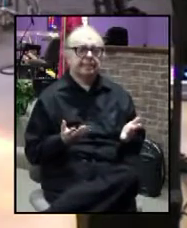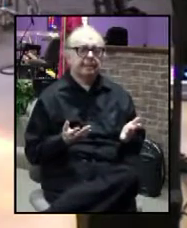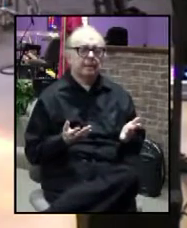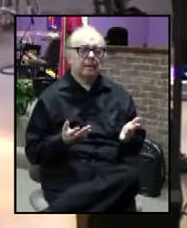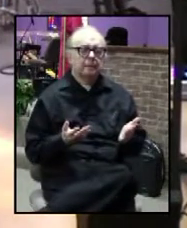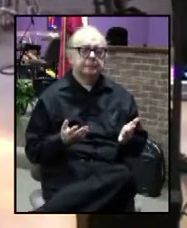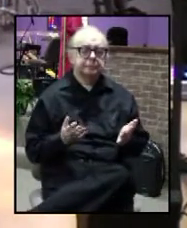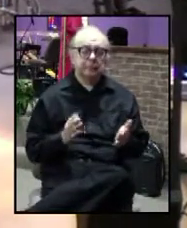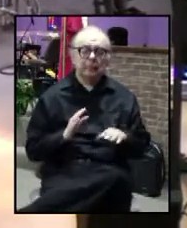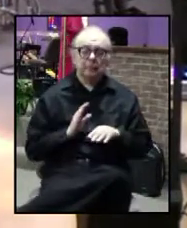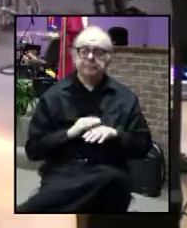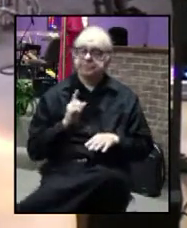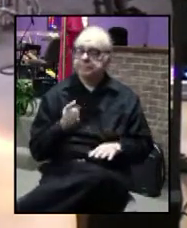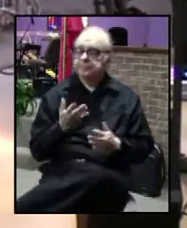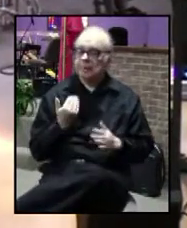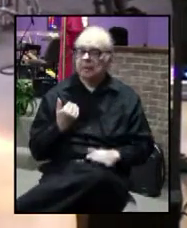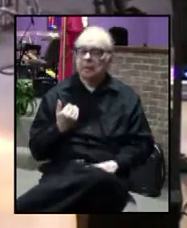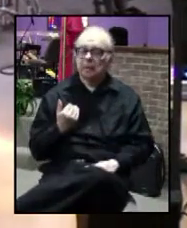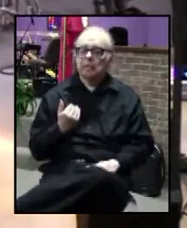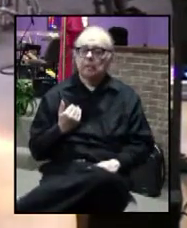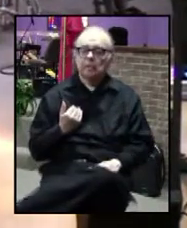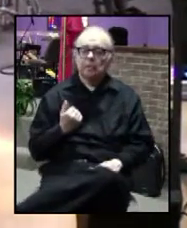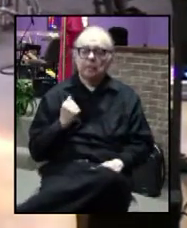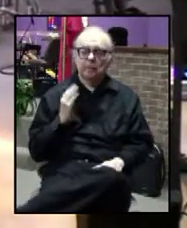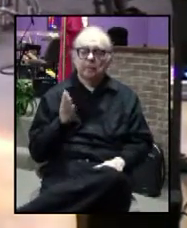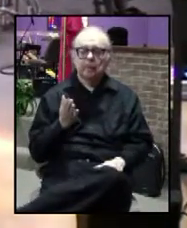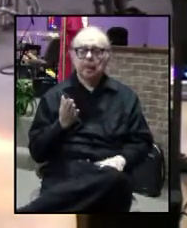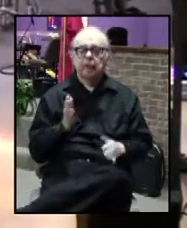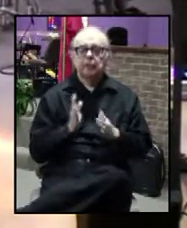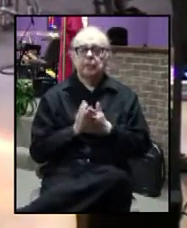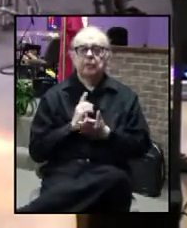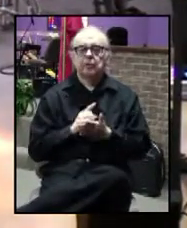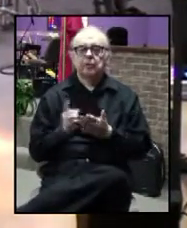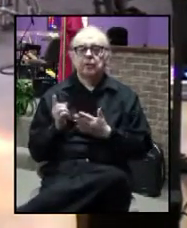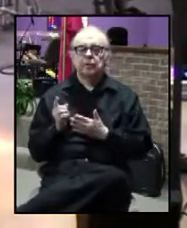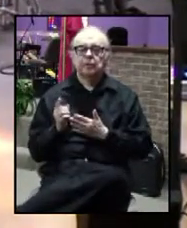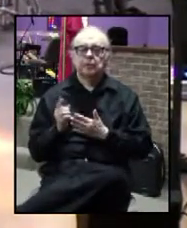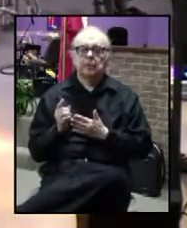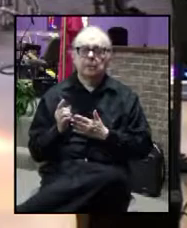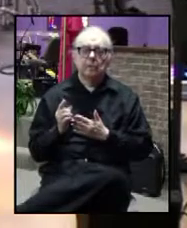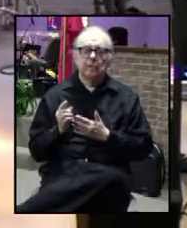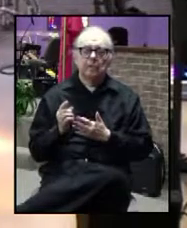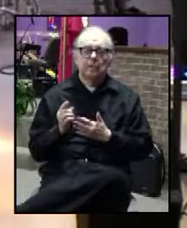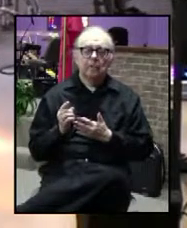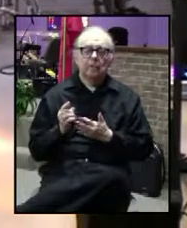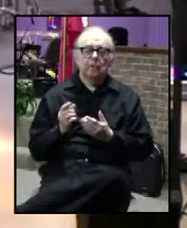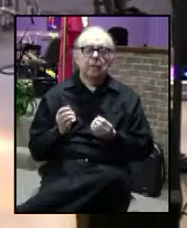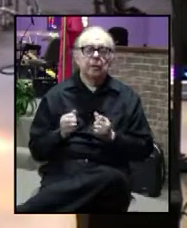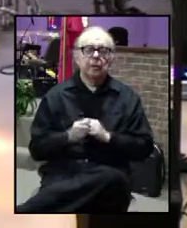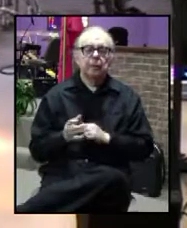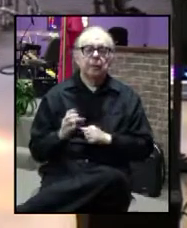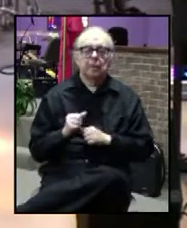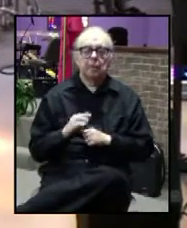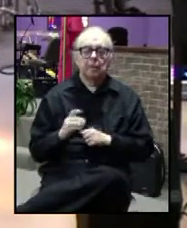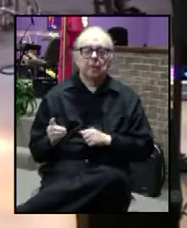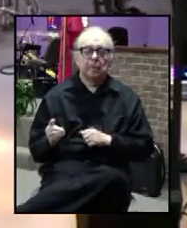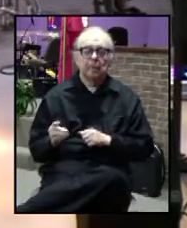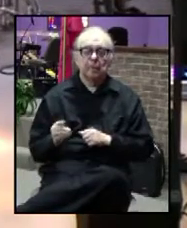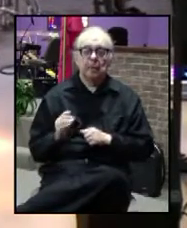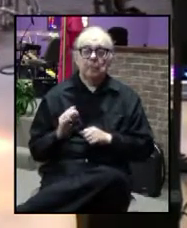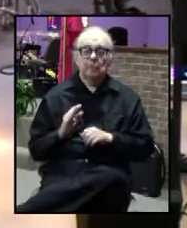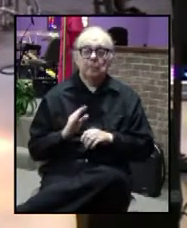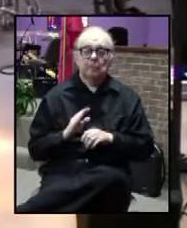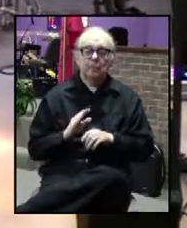And I'm forewarning you. I will ask you next week, what did you do with your cards? But I'll forewarn